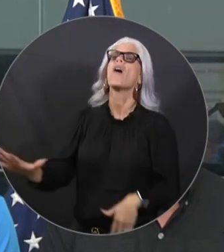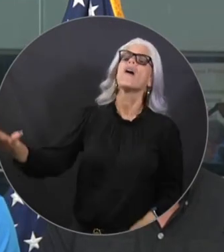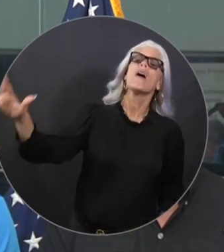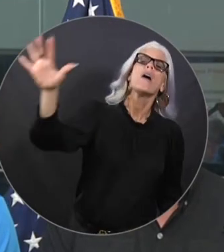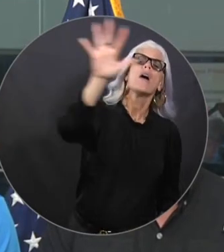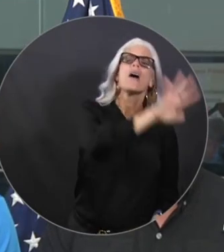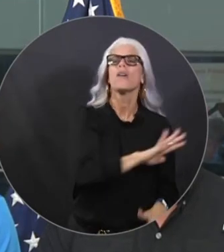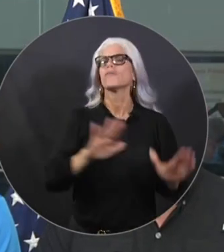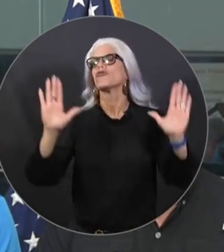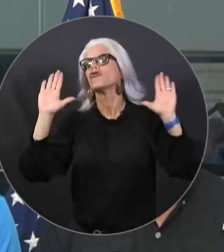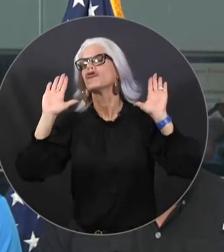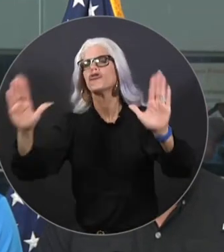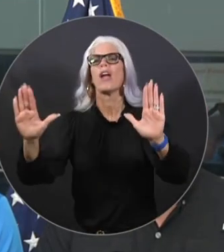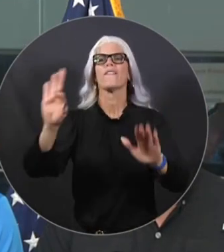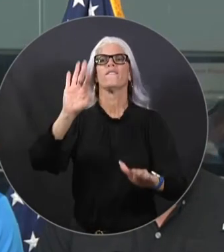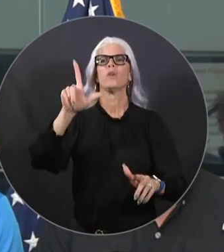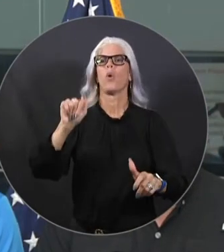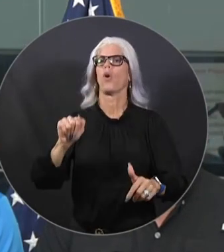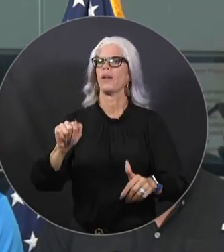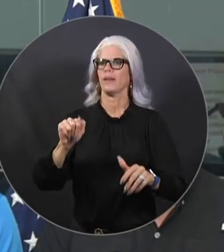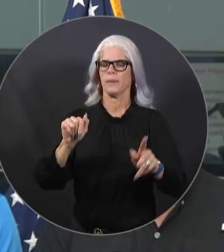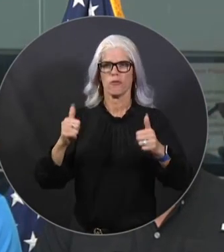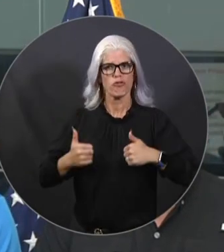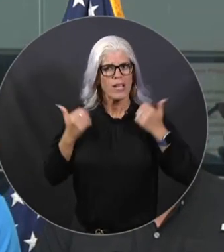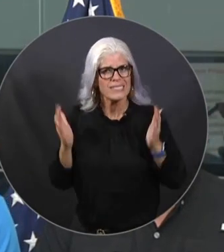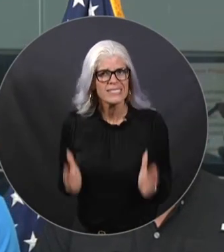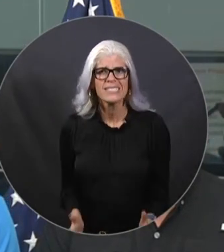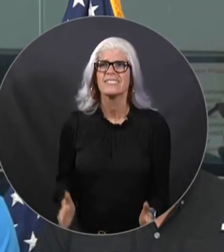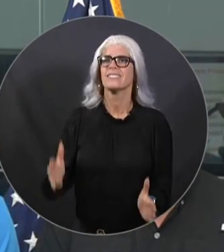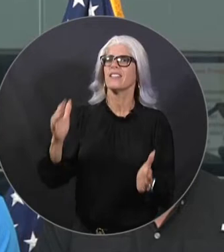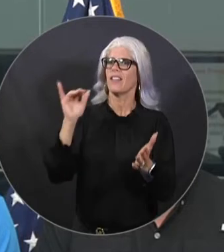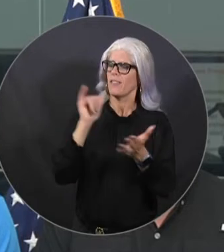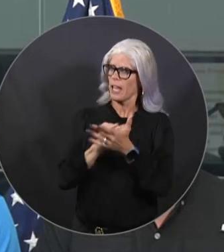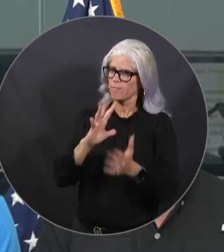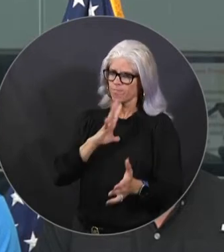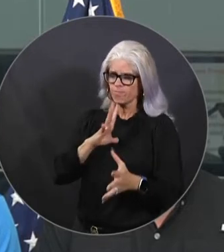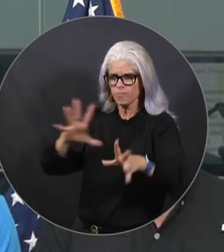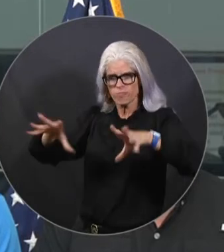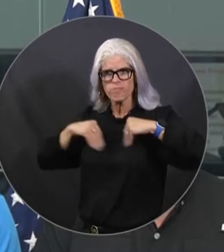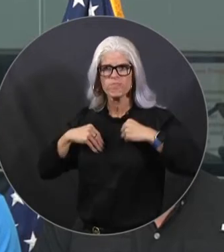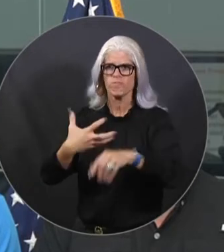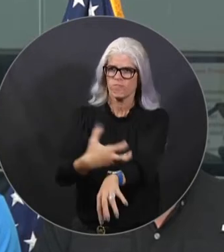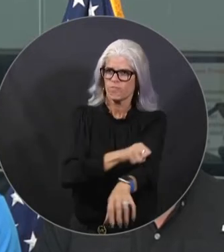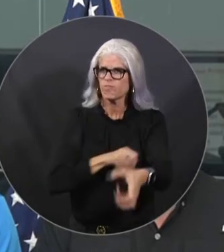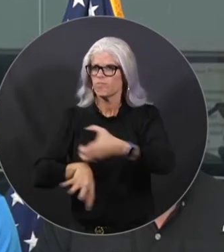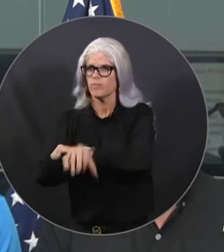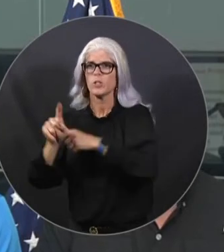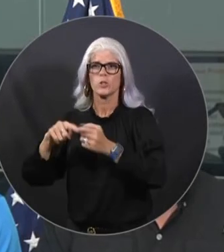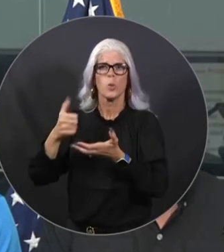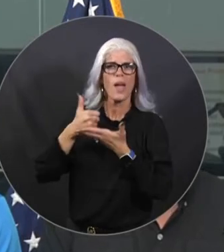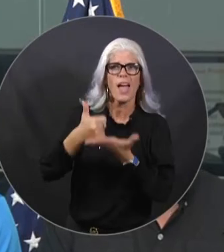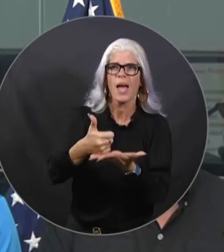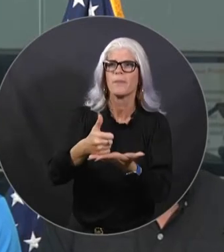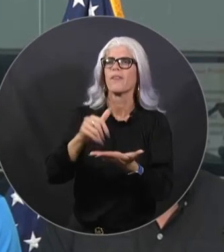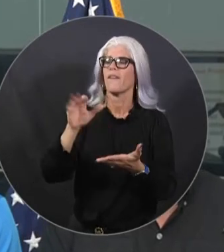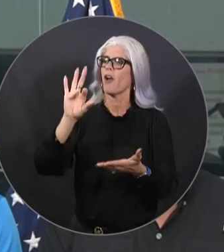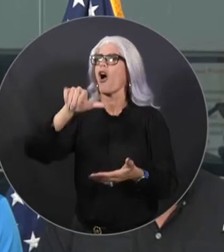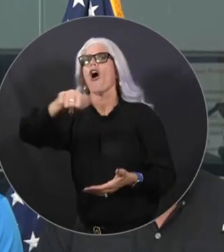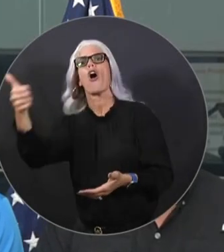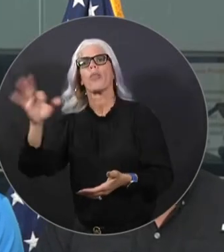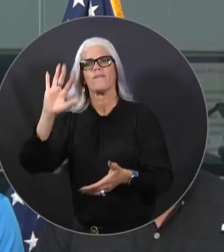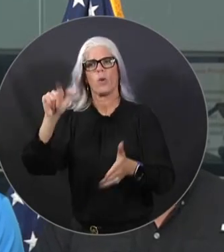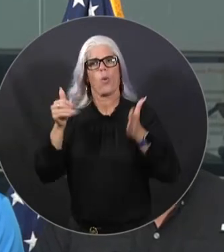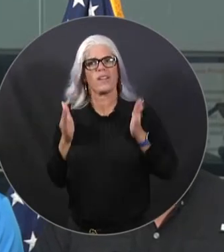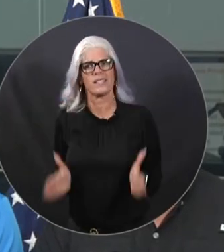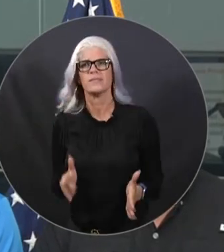stepped up to support our efforts and all of the people across the country who are helping Floridians. Thank you. We are going to make a big difference to help